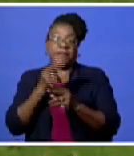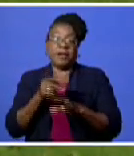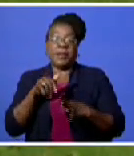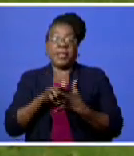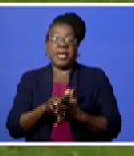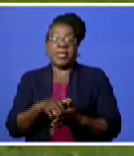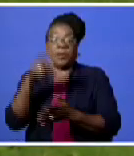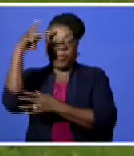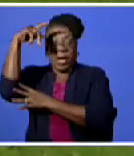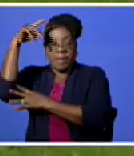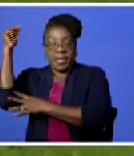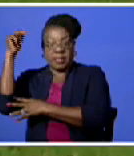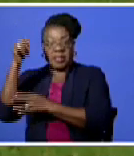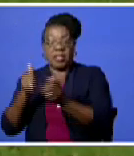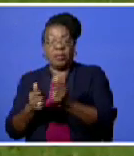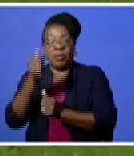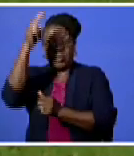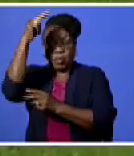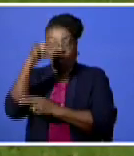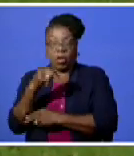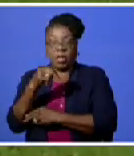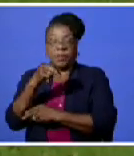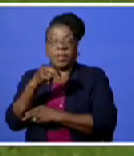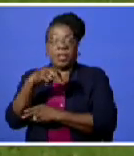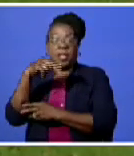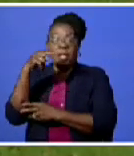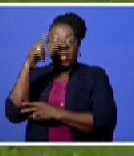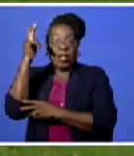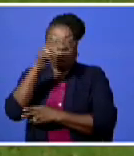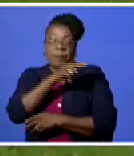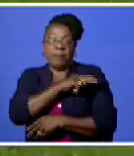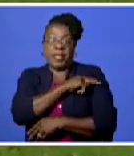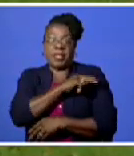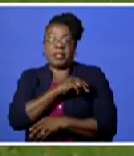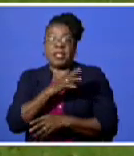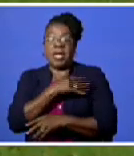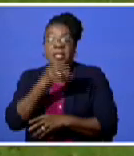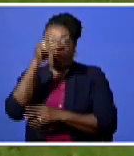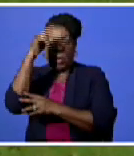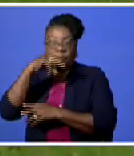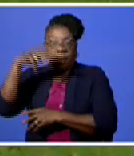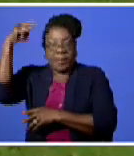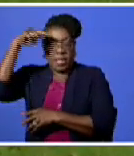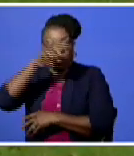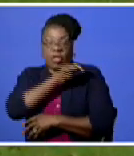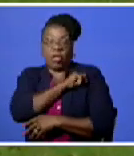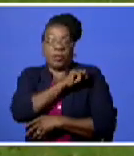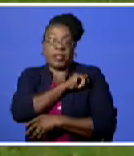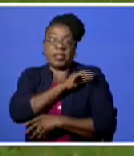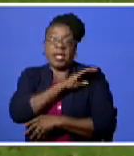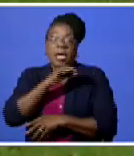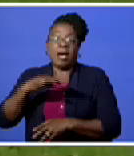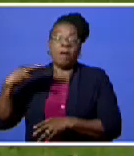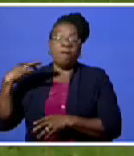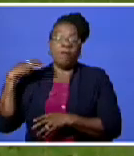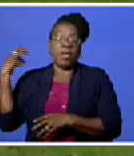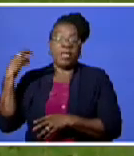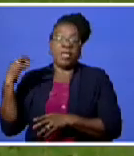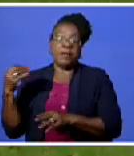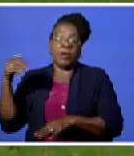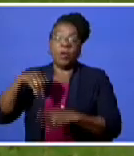Most Honorable Dr. Hubert Minnis, and Minister of Finance, Deputy Prime Minister, the Honorable Peter Turnquist, have voluntarily